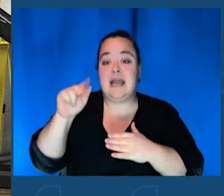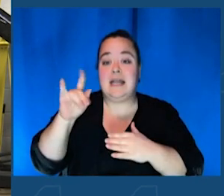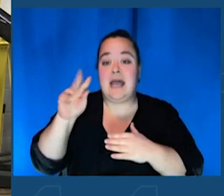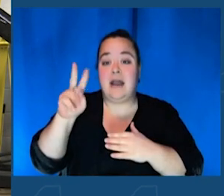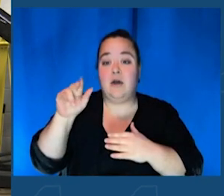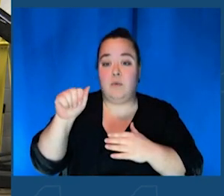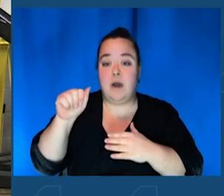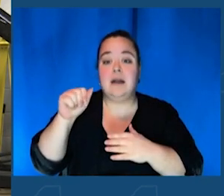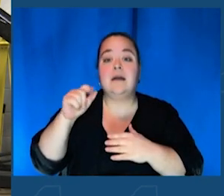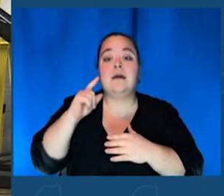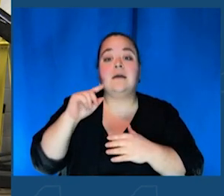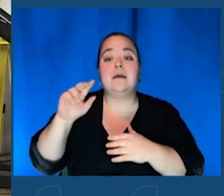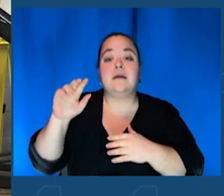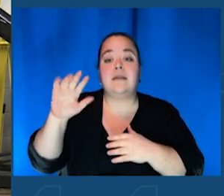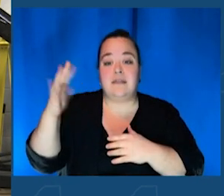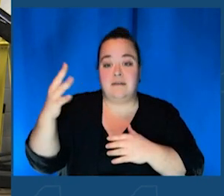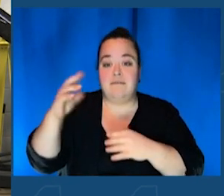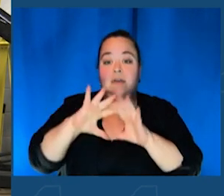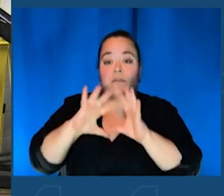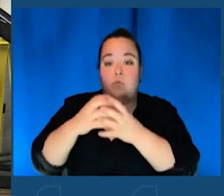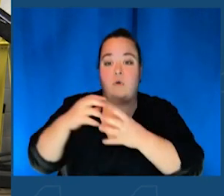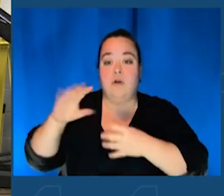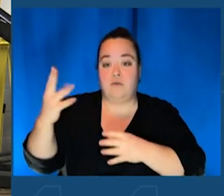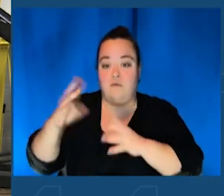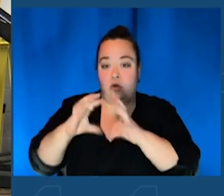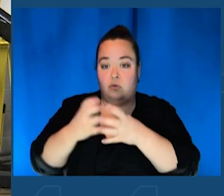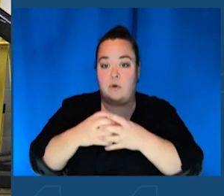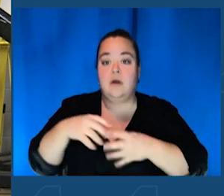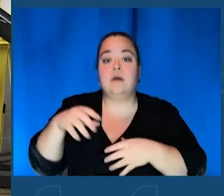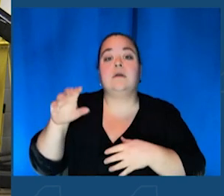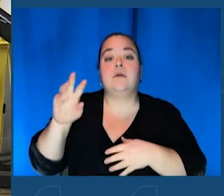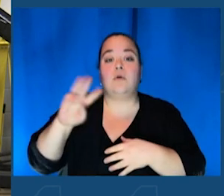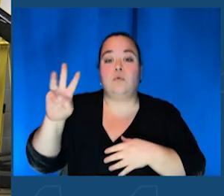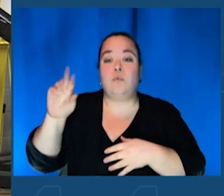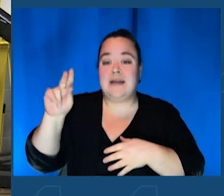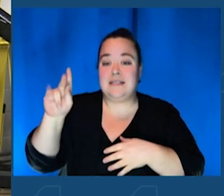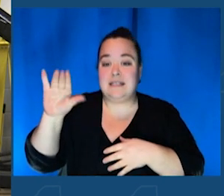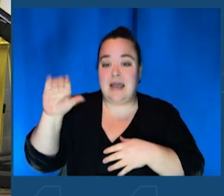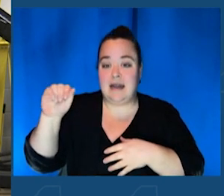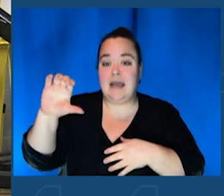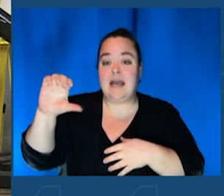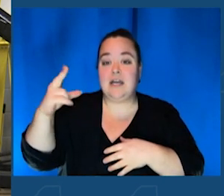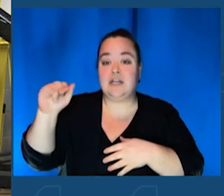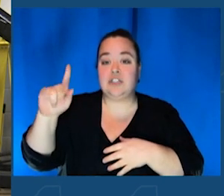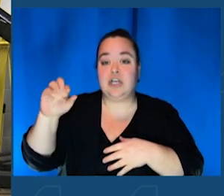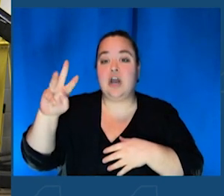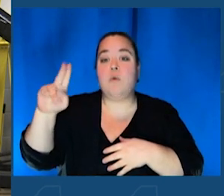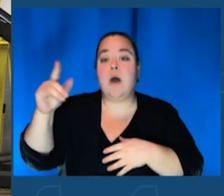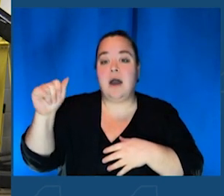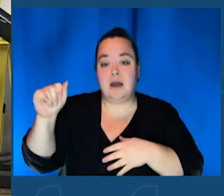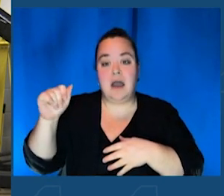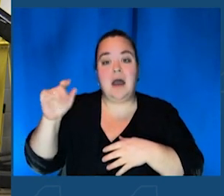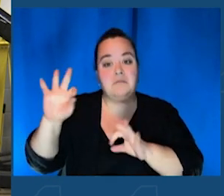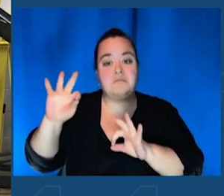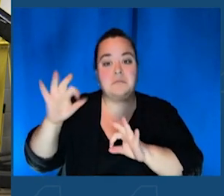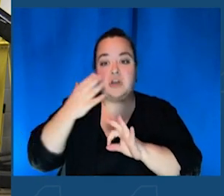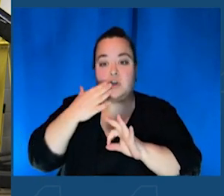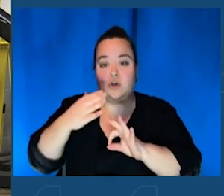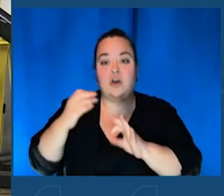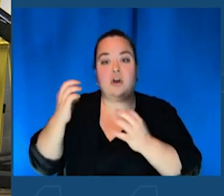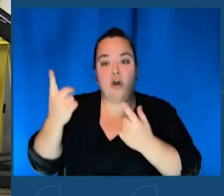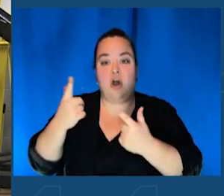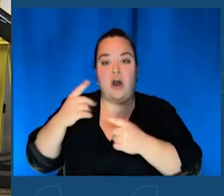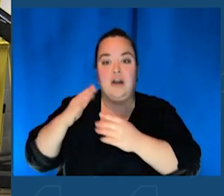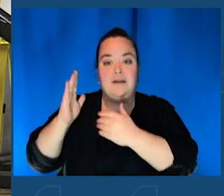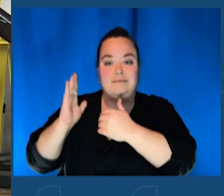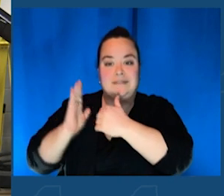hit the side streets. West Seneca and Cheektowaga look very good. The side streets have pretty much all been hit. So I feel very good about being able